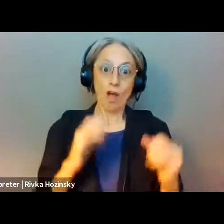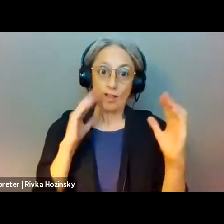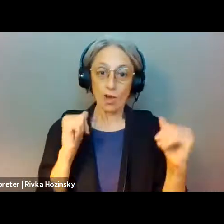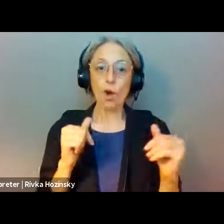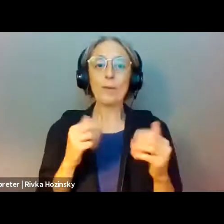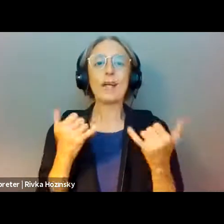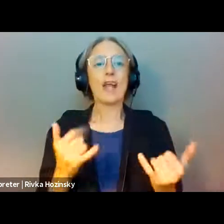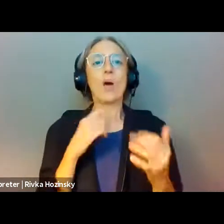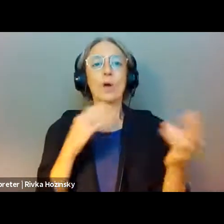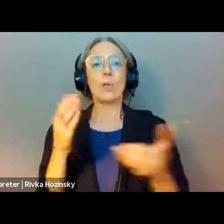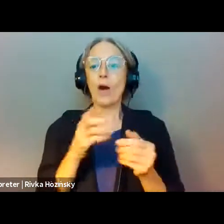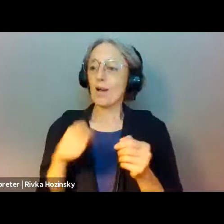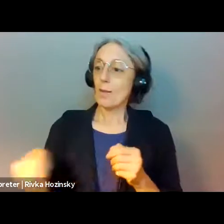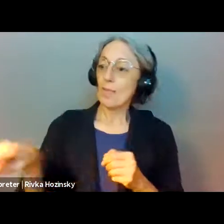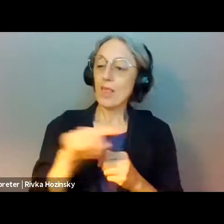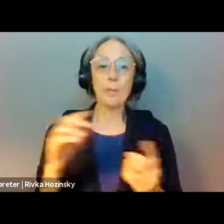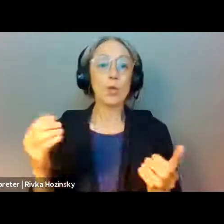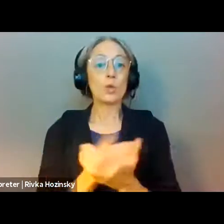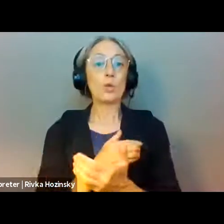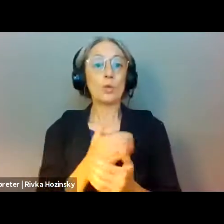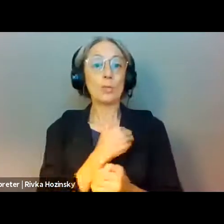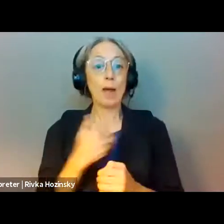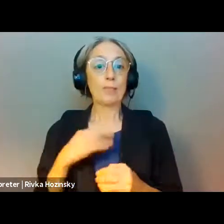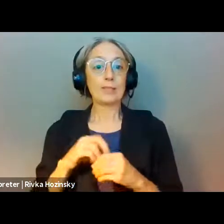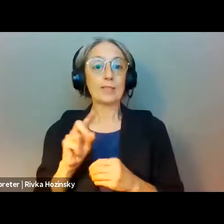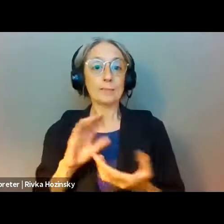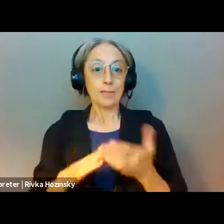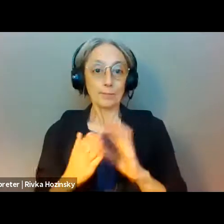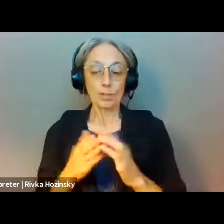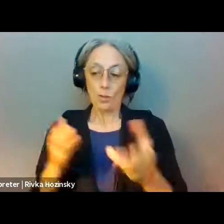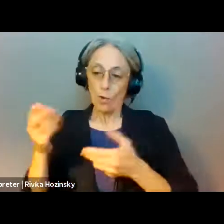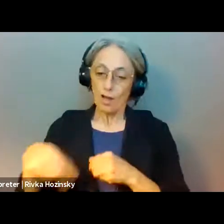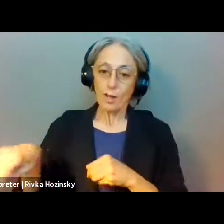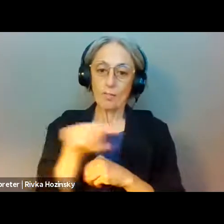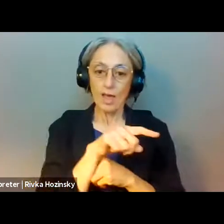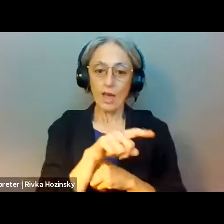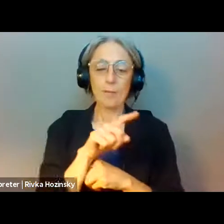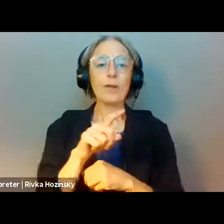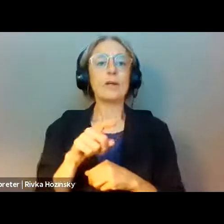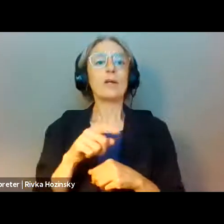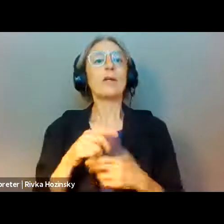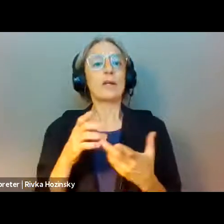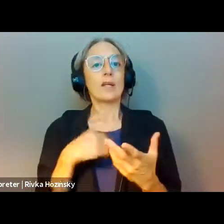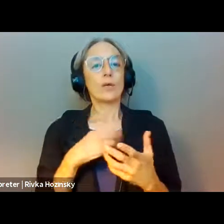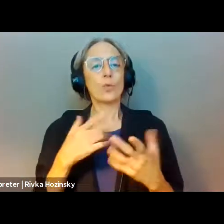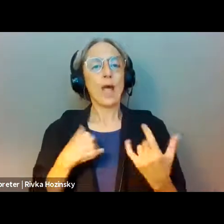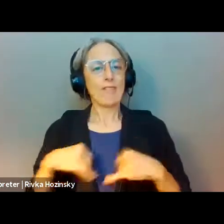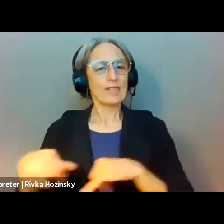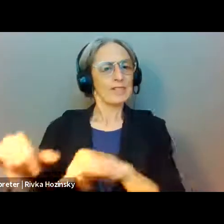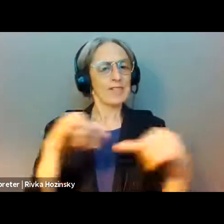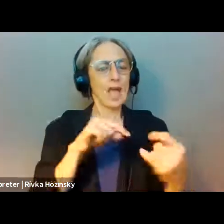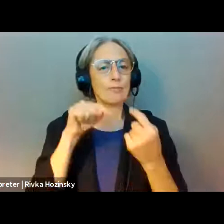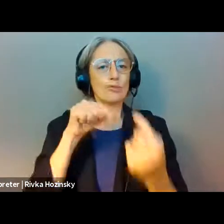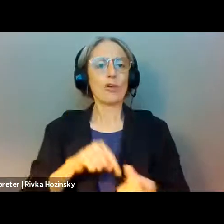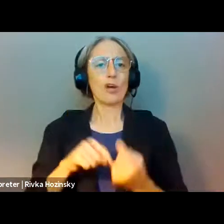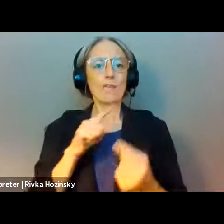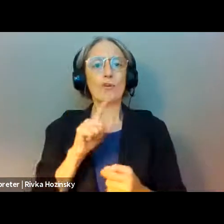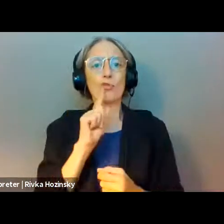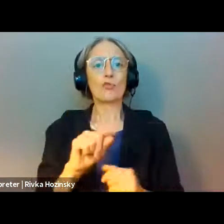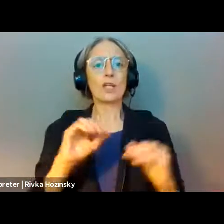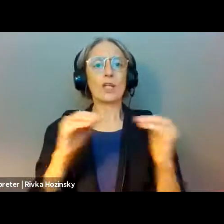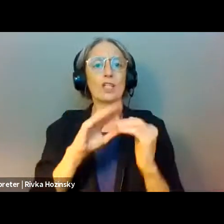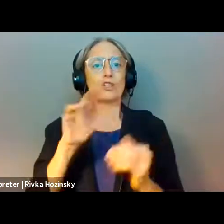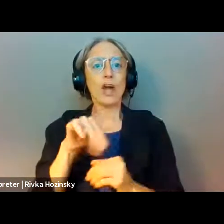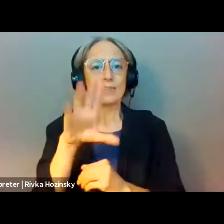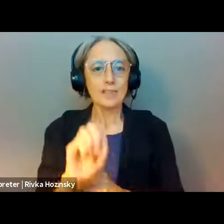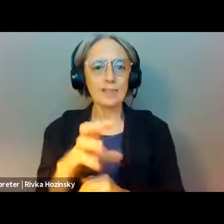open arms and embrace in our shared struggle for true justice and liberation. Again, that